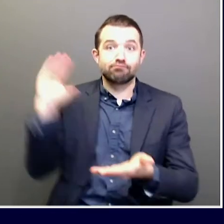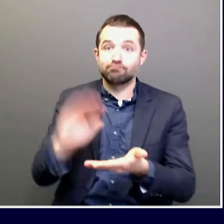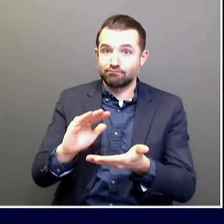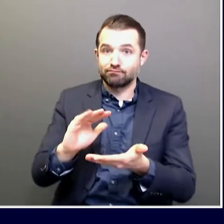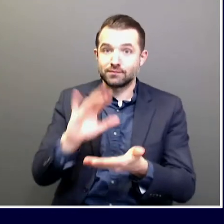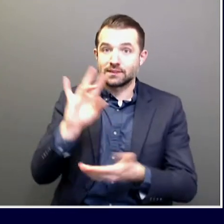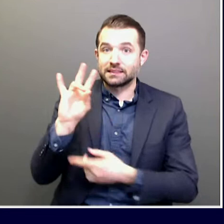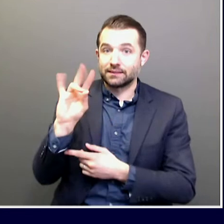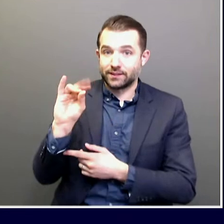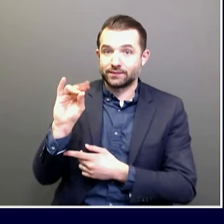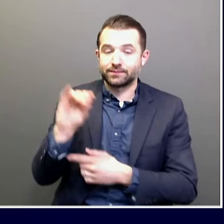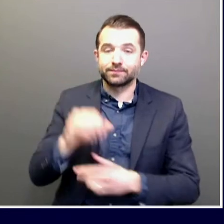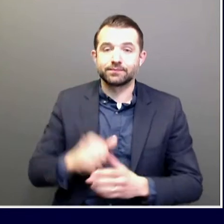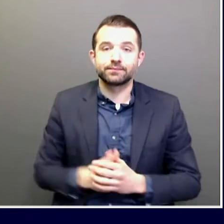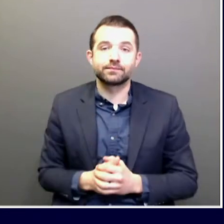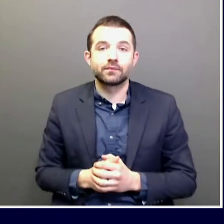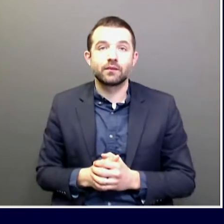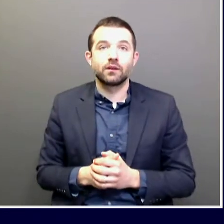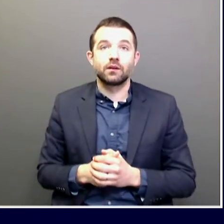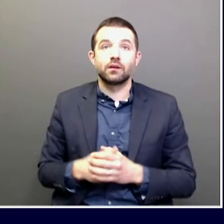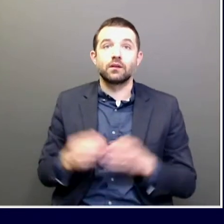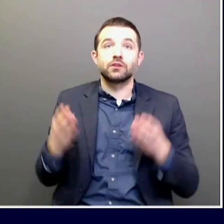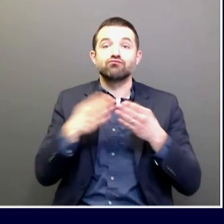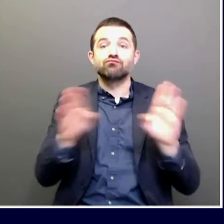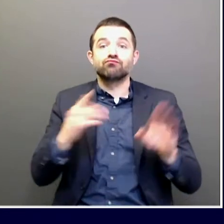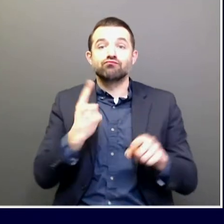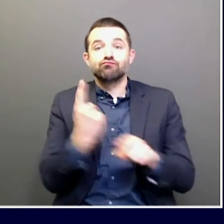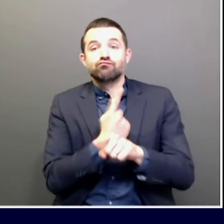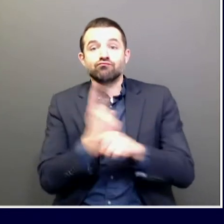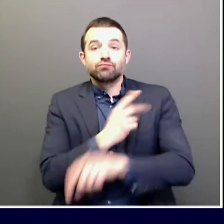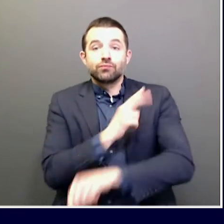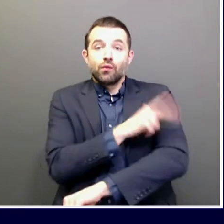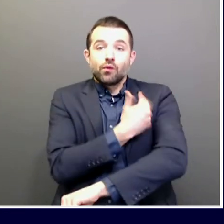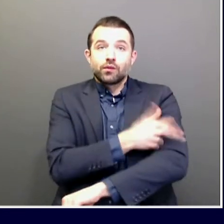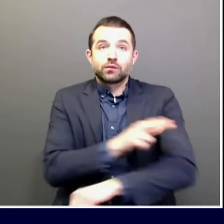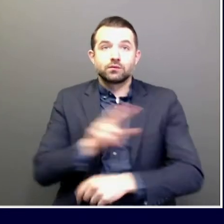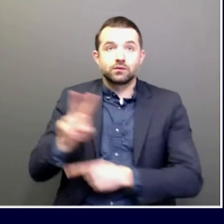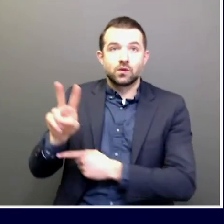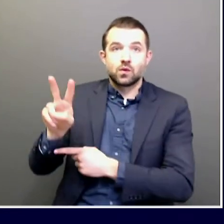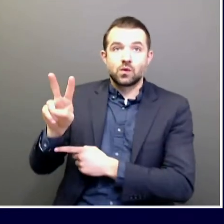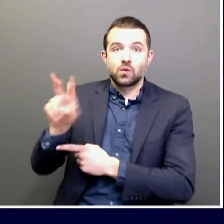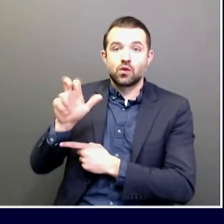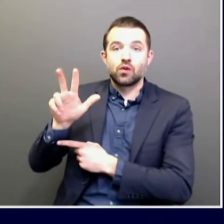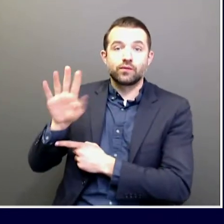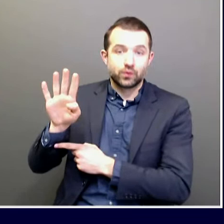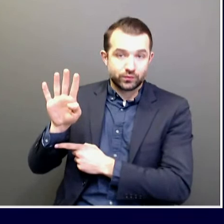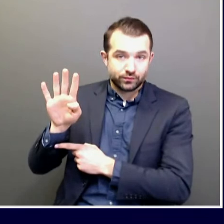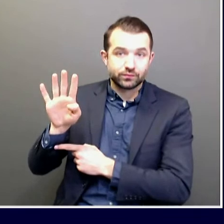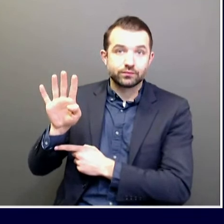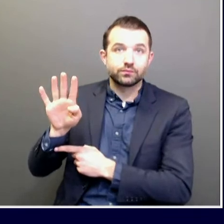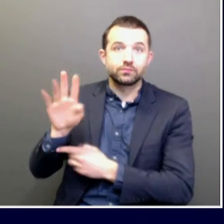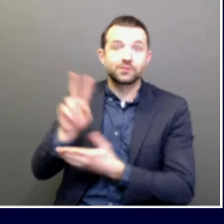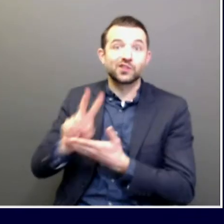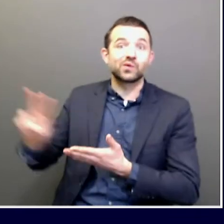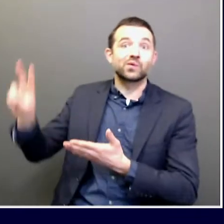Maine on ventilators with COVID-19, but 2 weeks ago, that number stood at